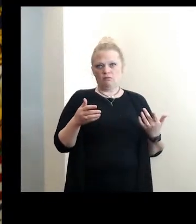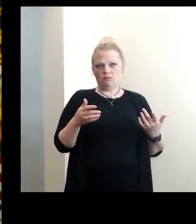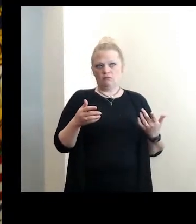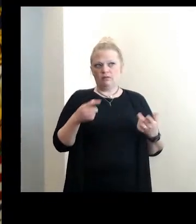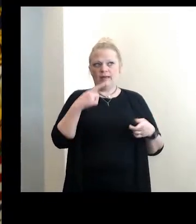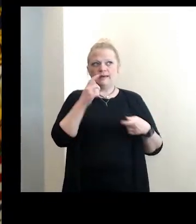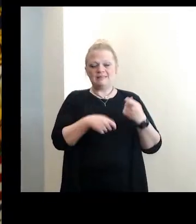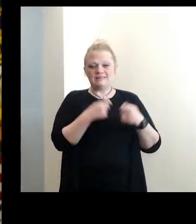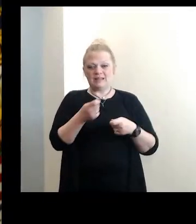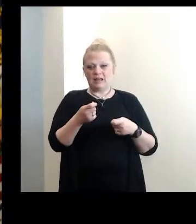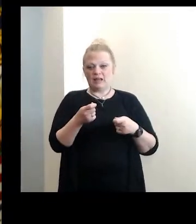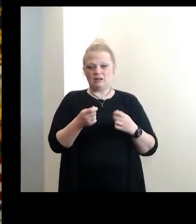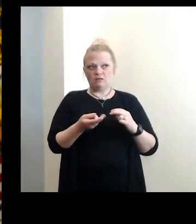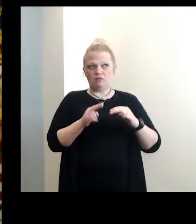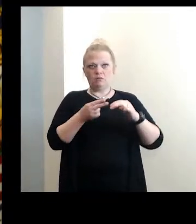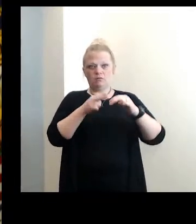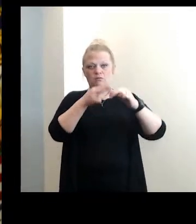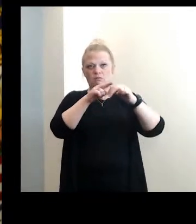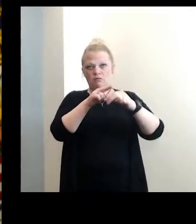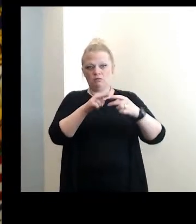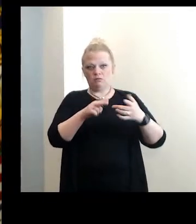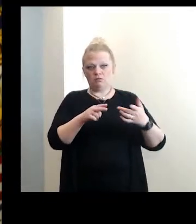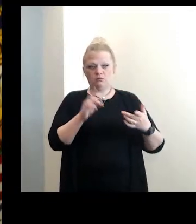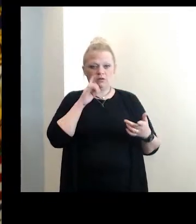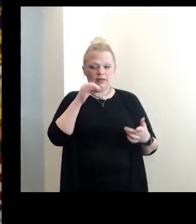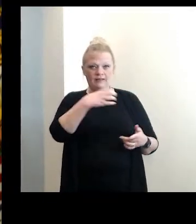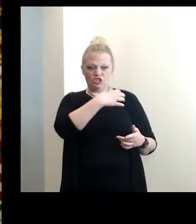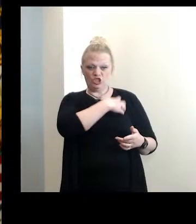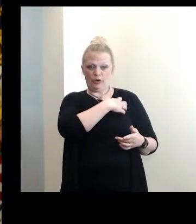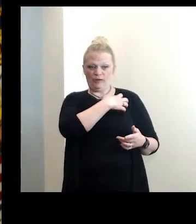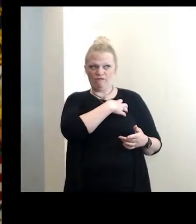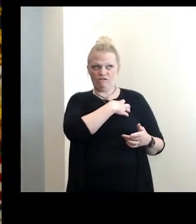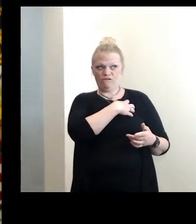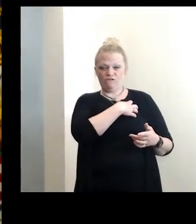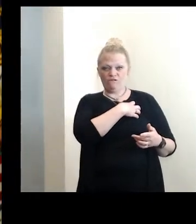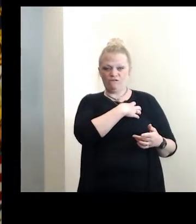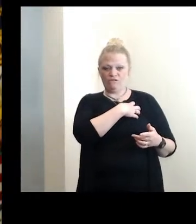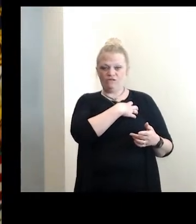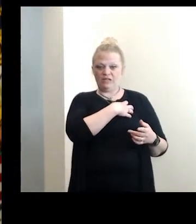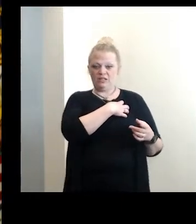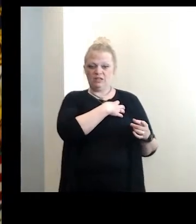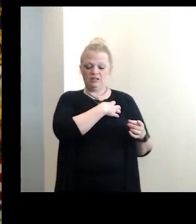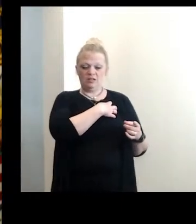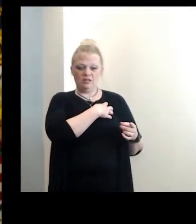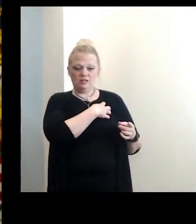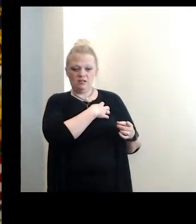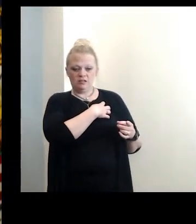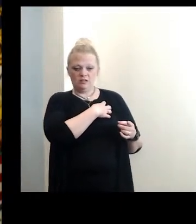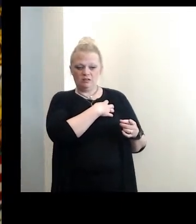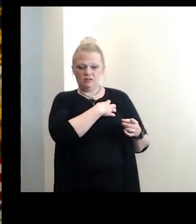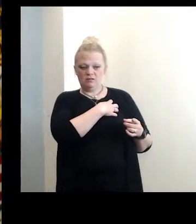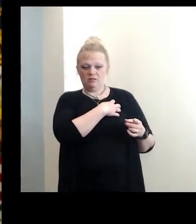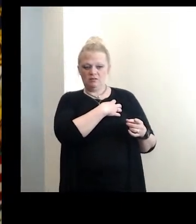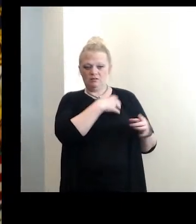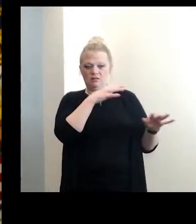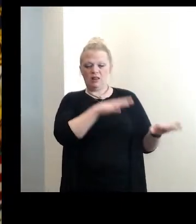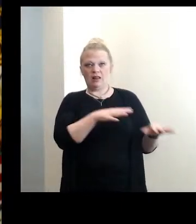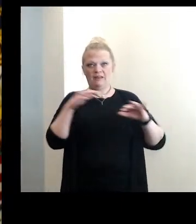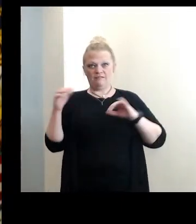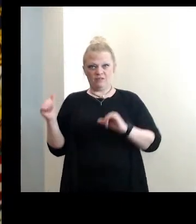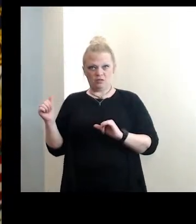Rather than inflame it, it sounds like the sheriff's correctional officers left the